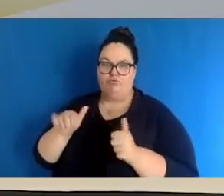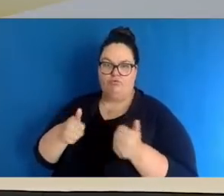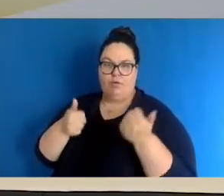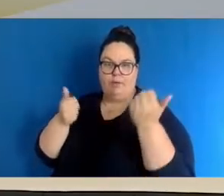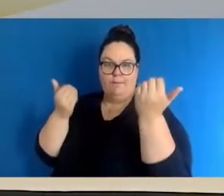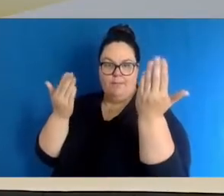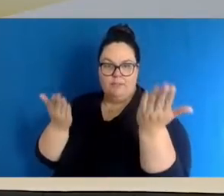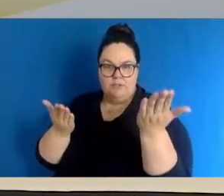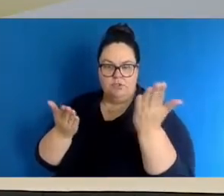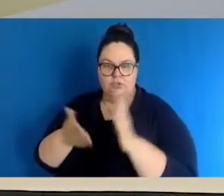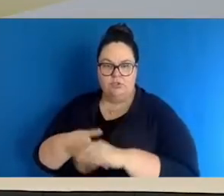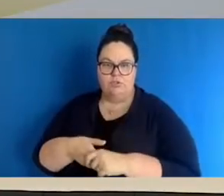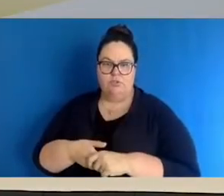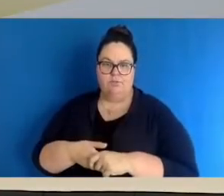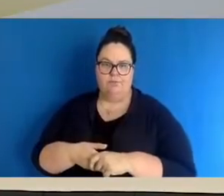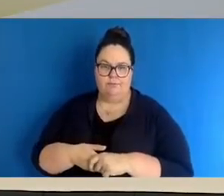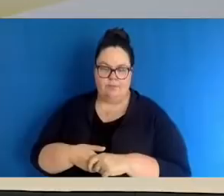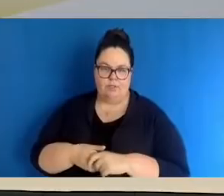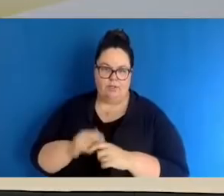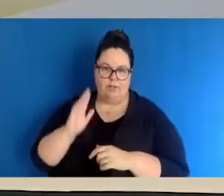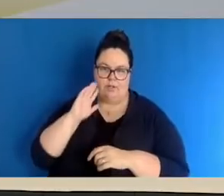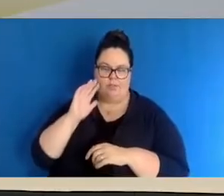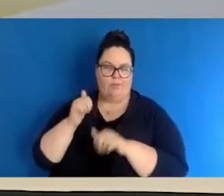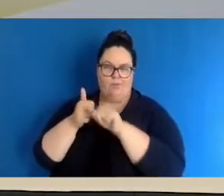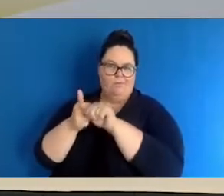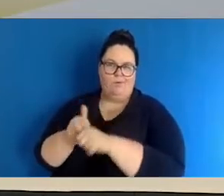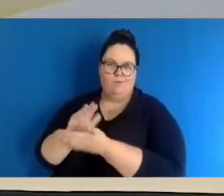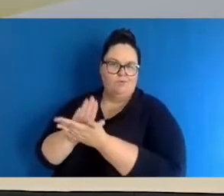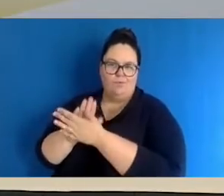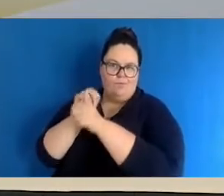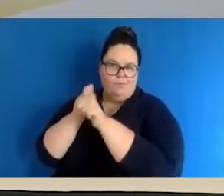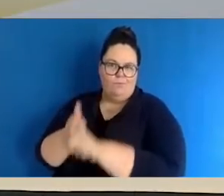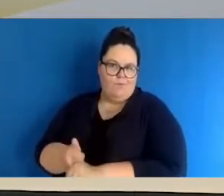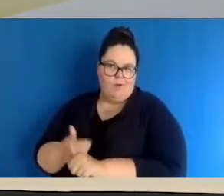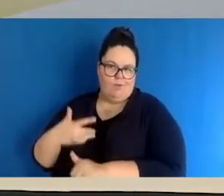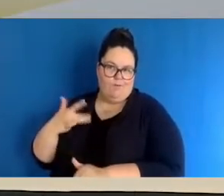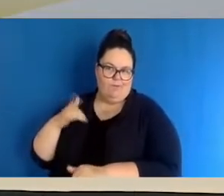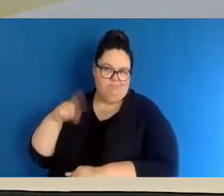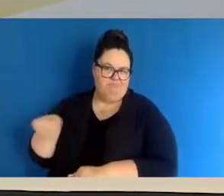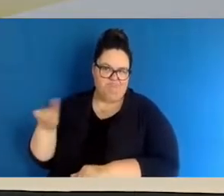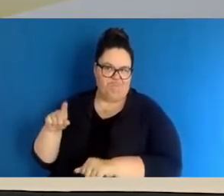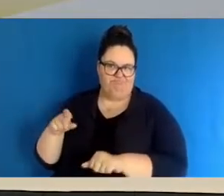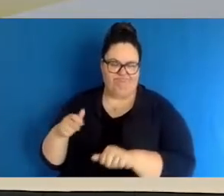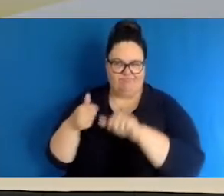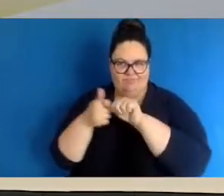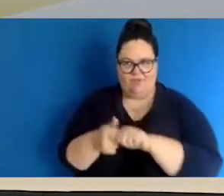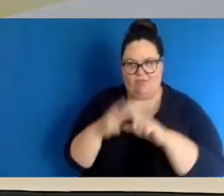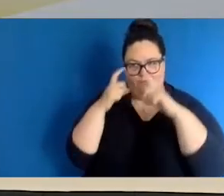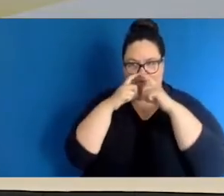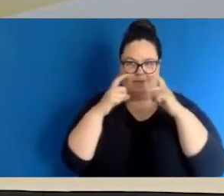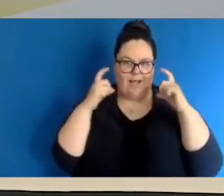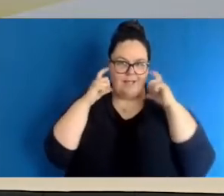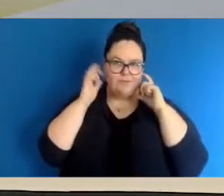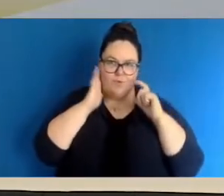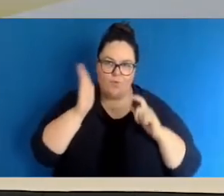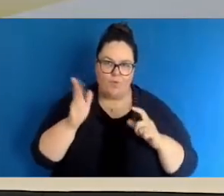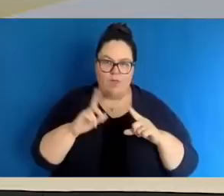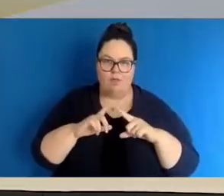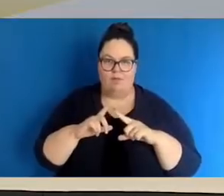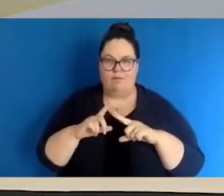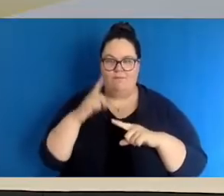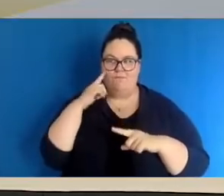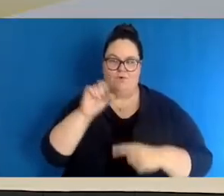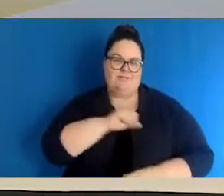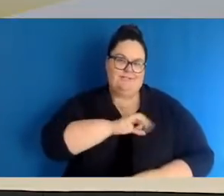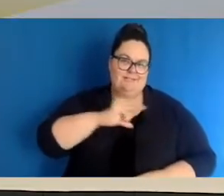I know will be implemented, and I anticipate will be implemented by the school system for masking for